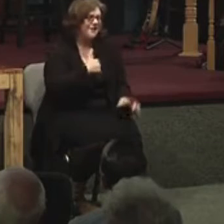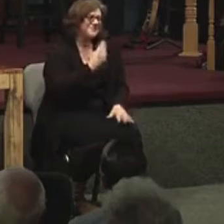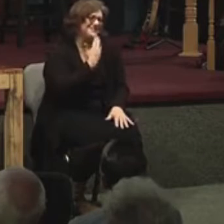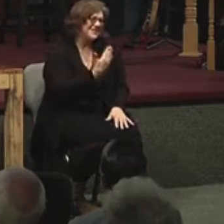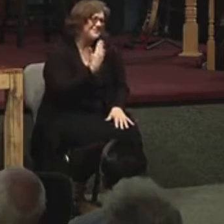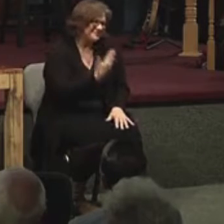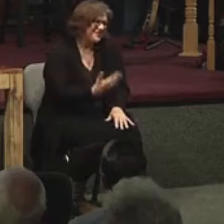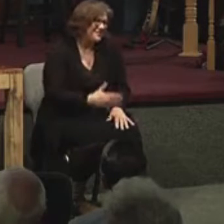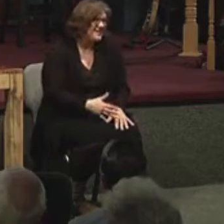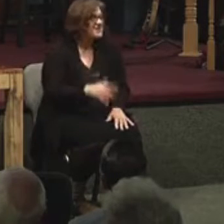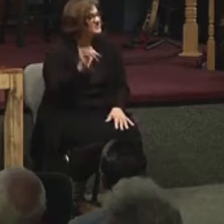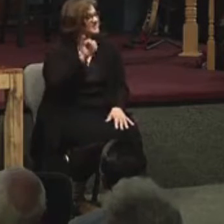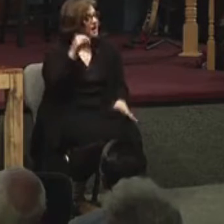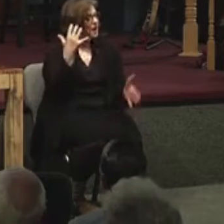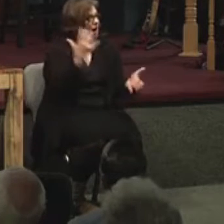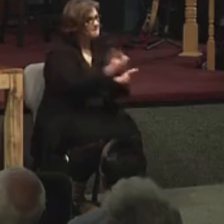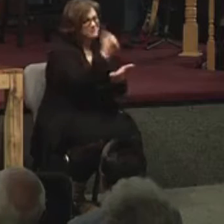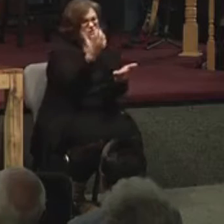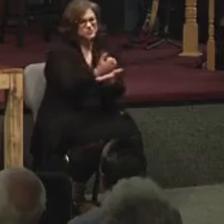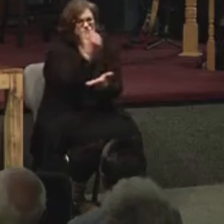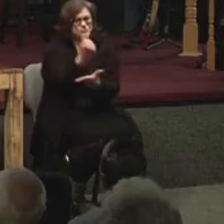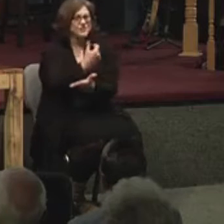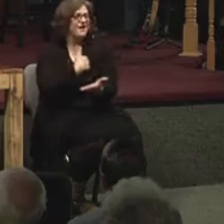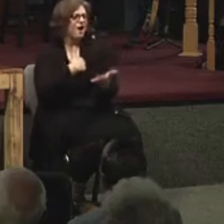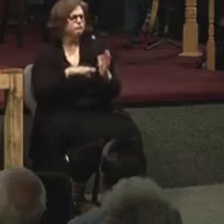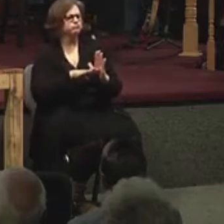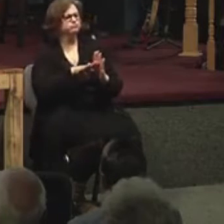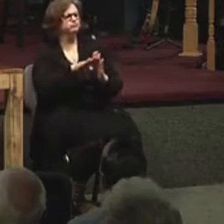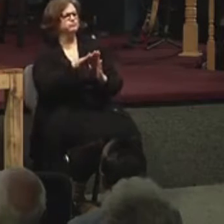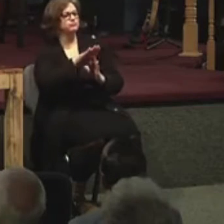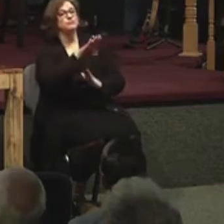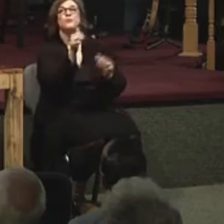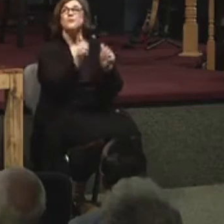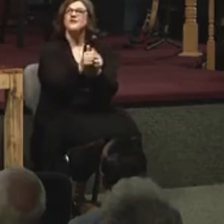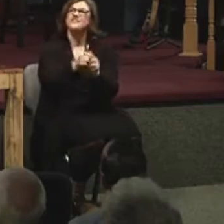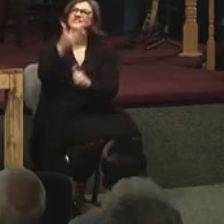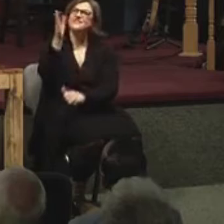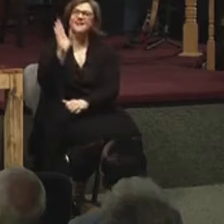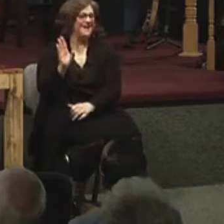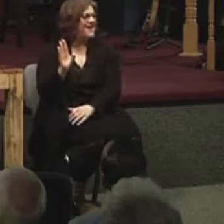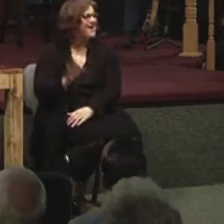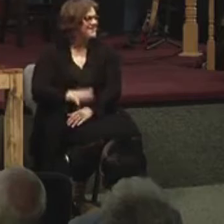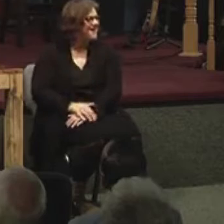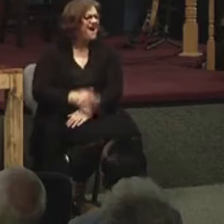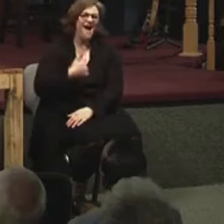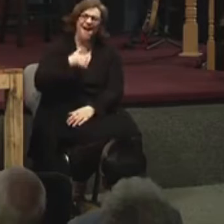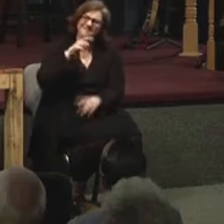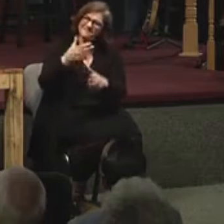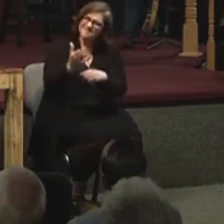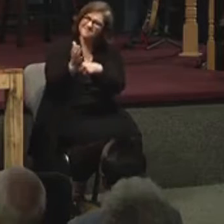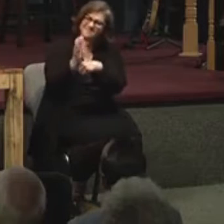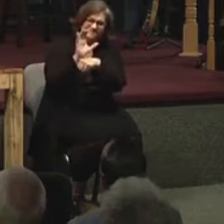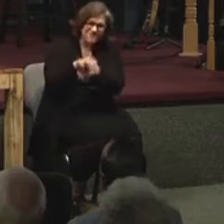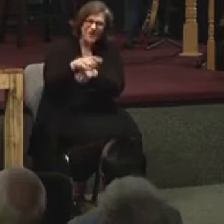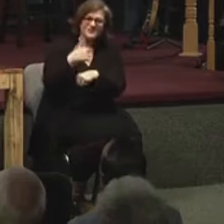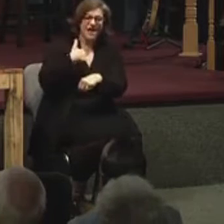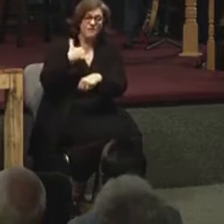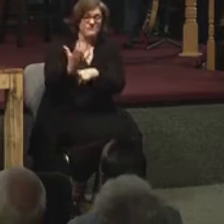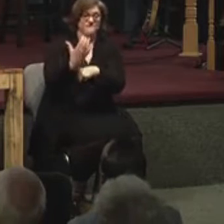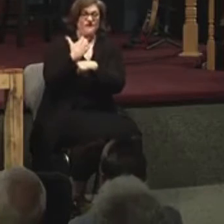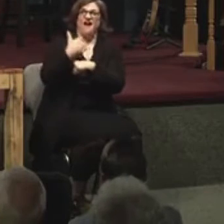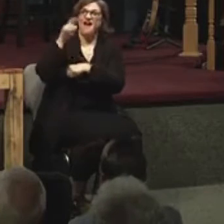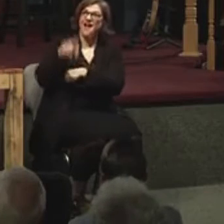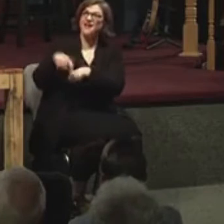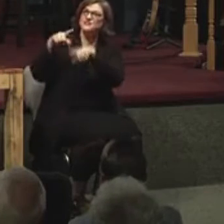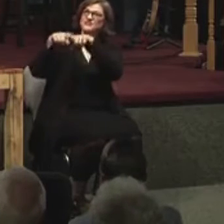were opportunities for me to grow in my relationship with God. As I relied on him, as I trusted in him to sustain